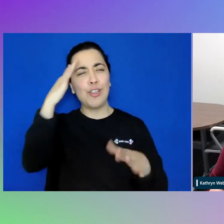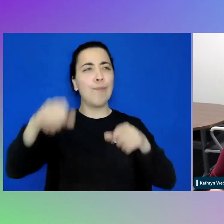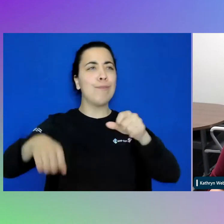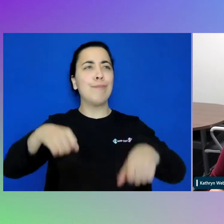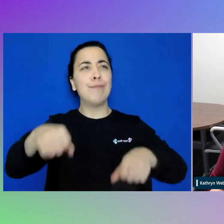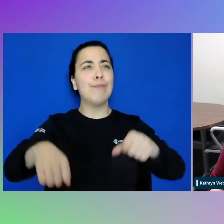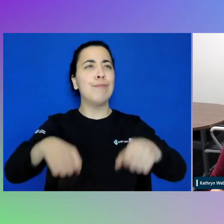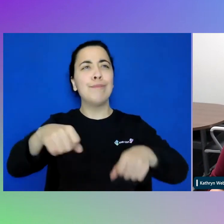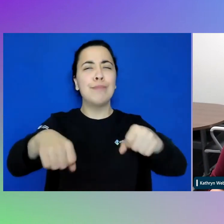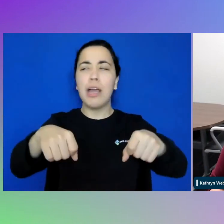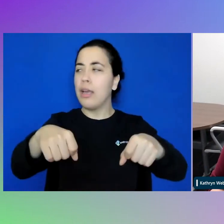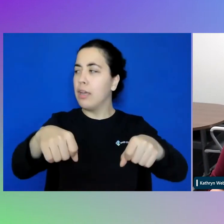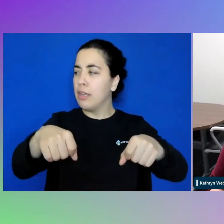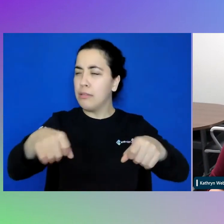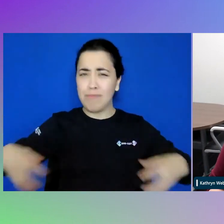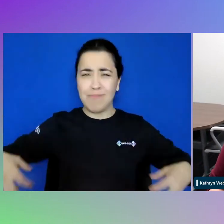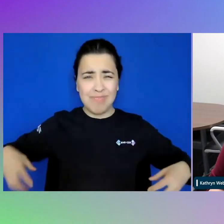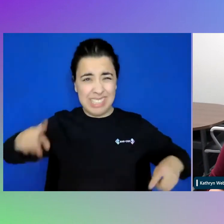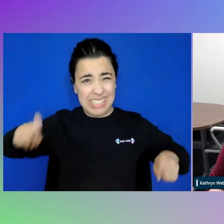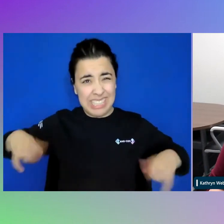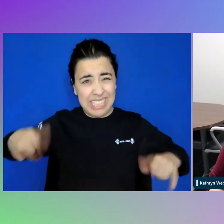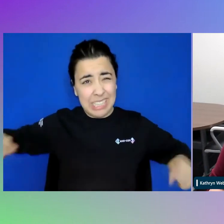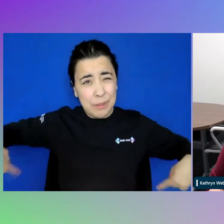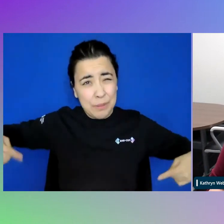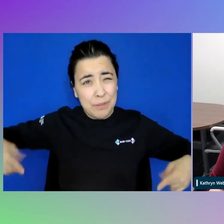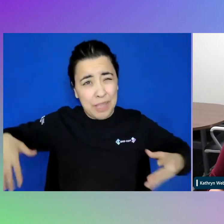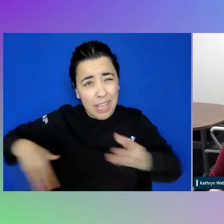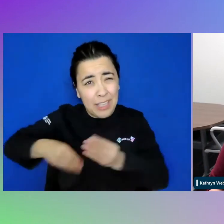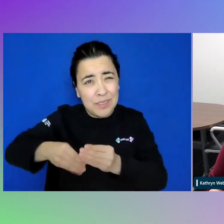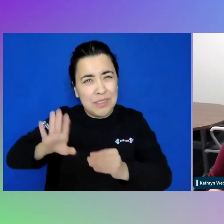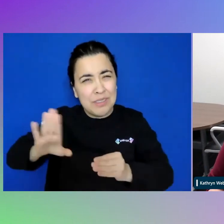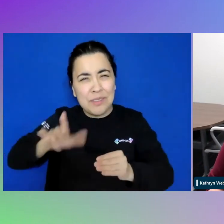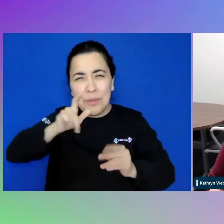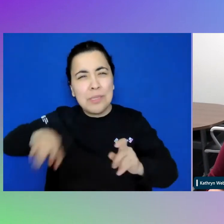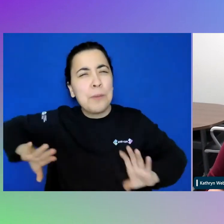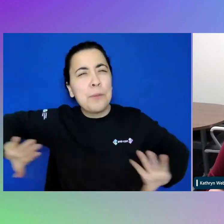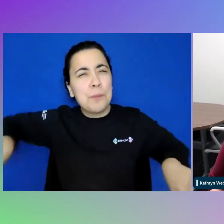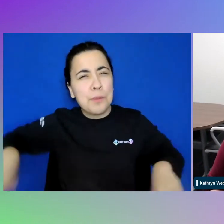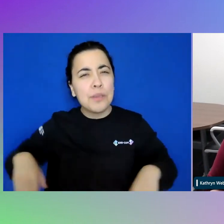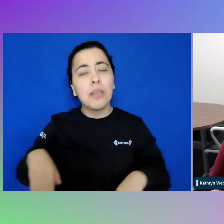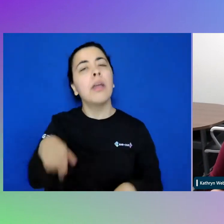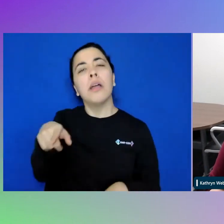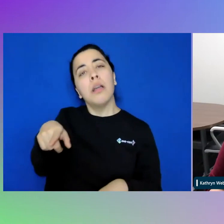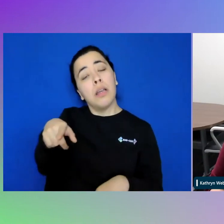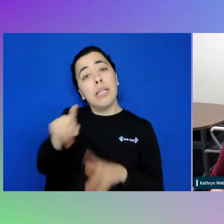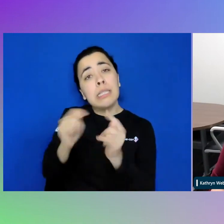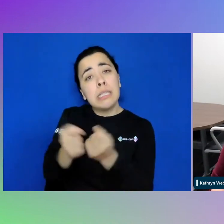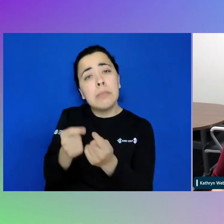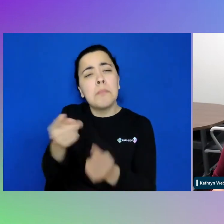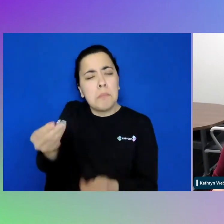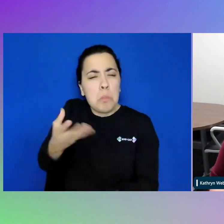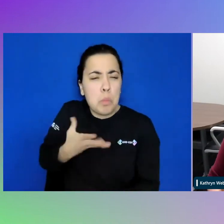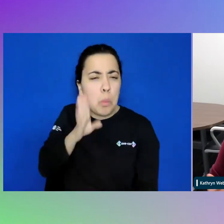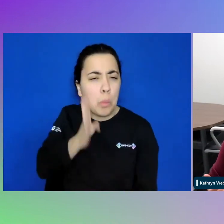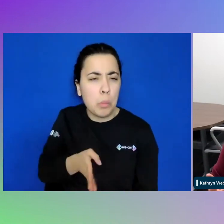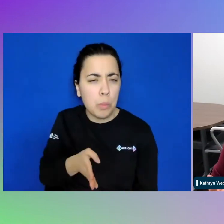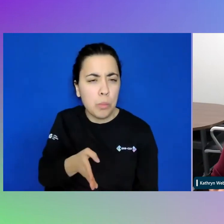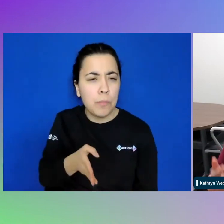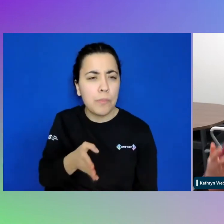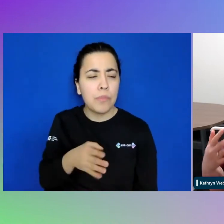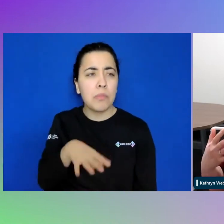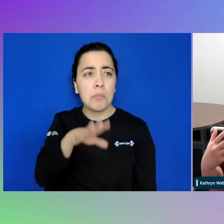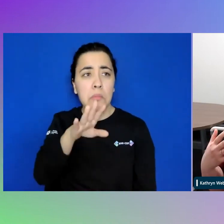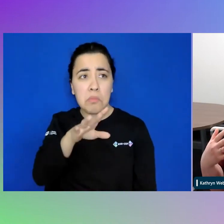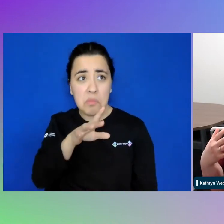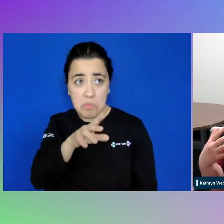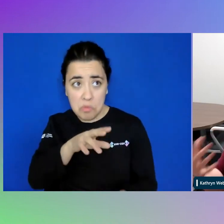this. I think it's time to take them off. They'll let you know when they're ready. They'll stop needing you. They